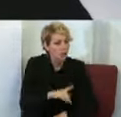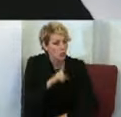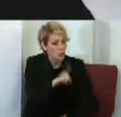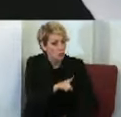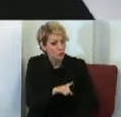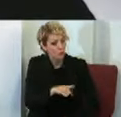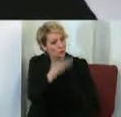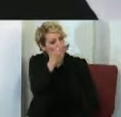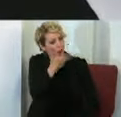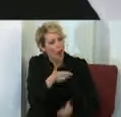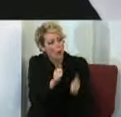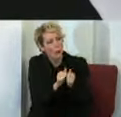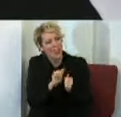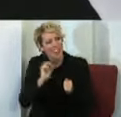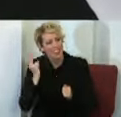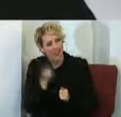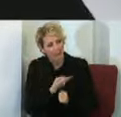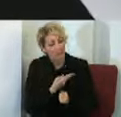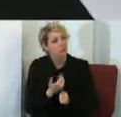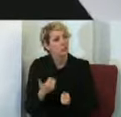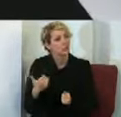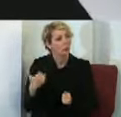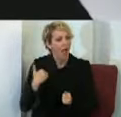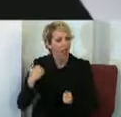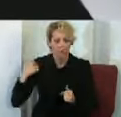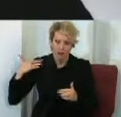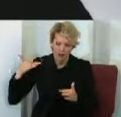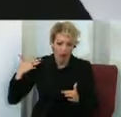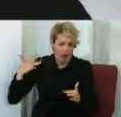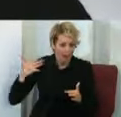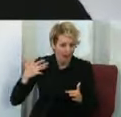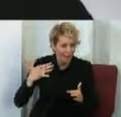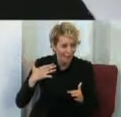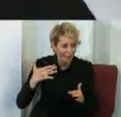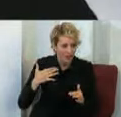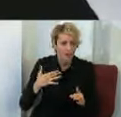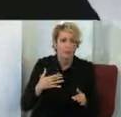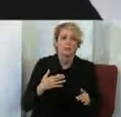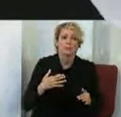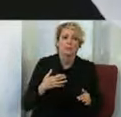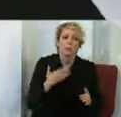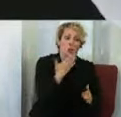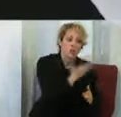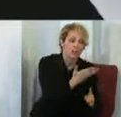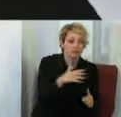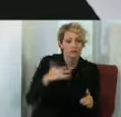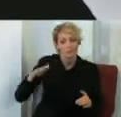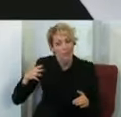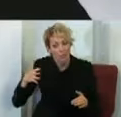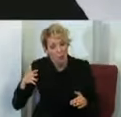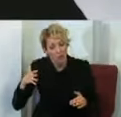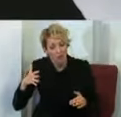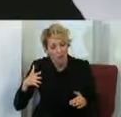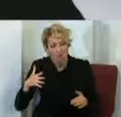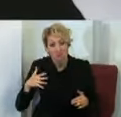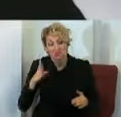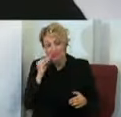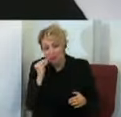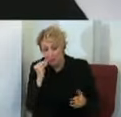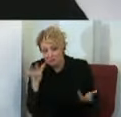indeed you are with us. You have been with us in the good and in the not so good. But you have been with